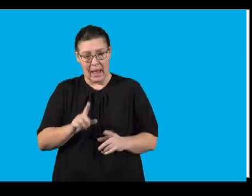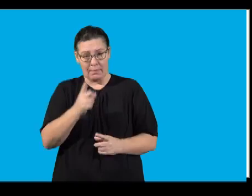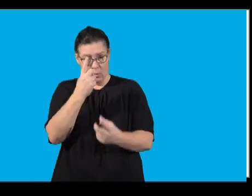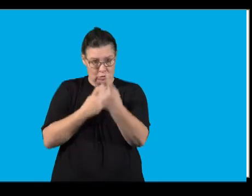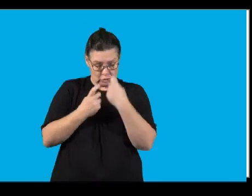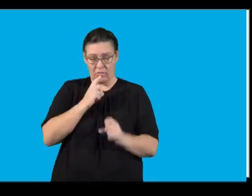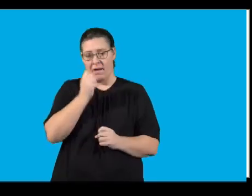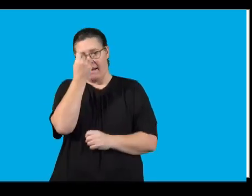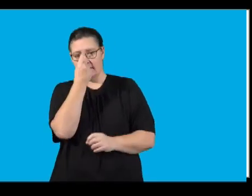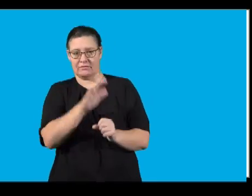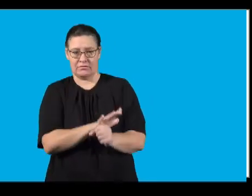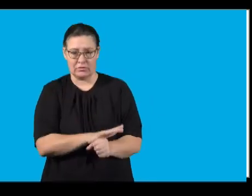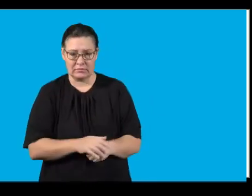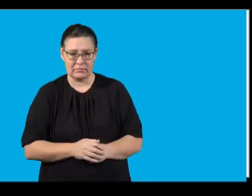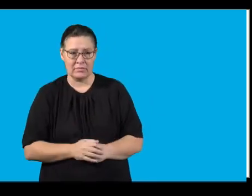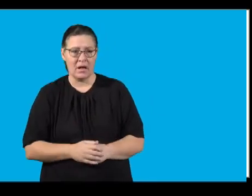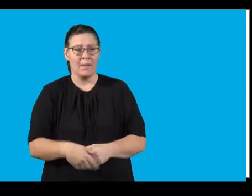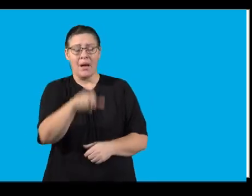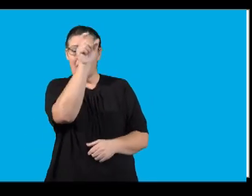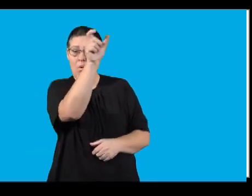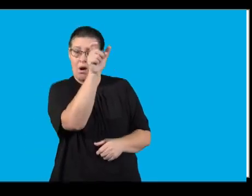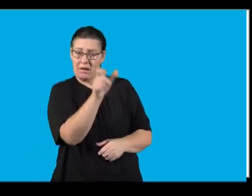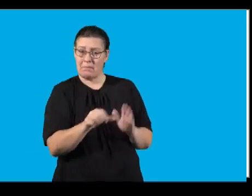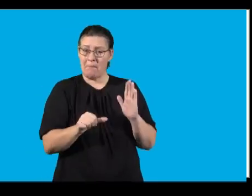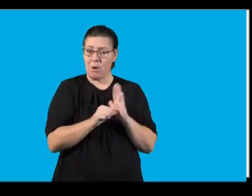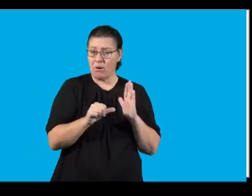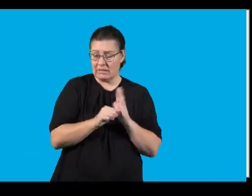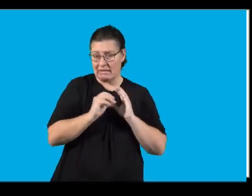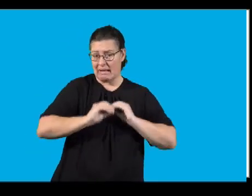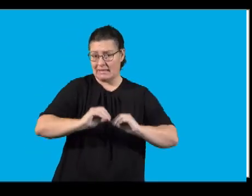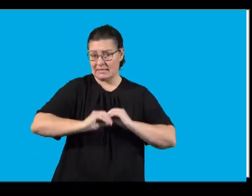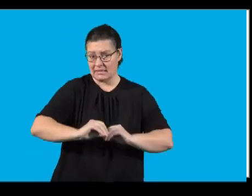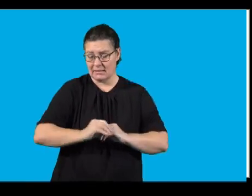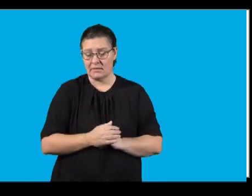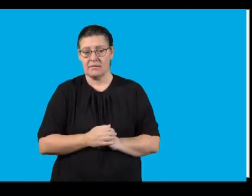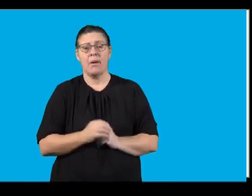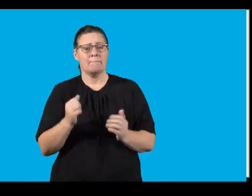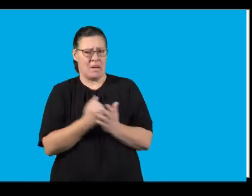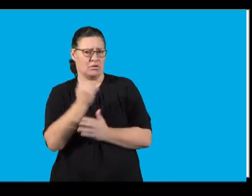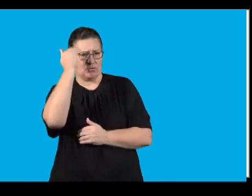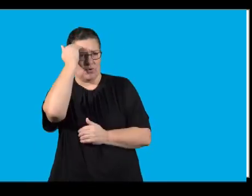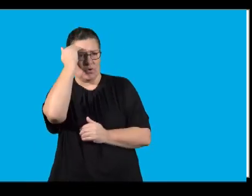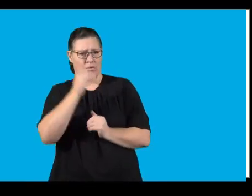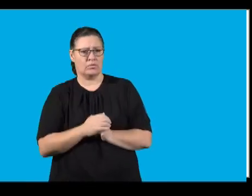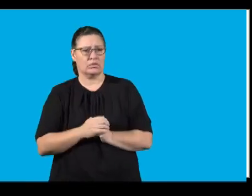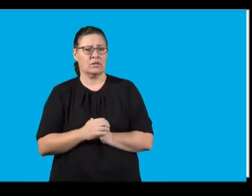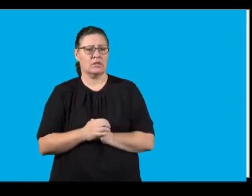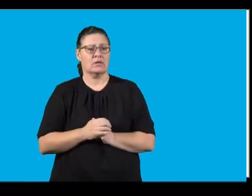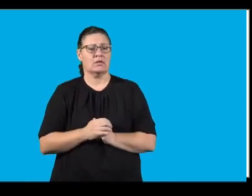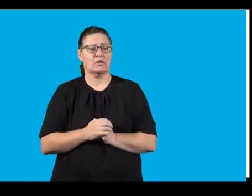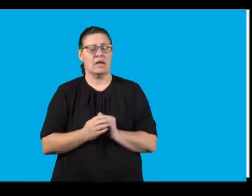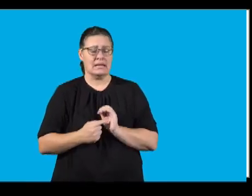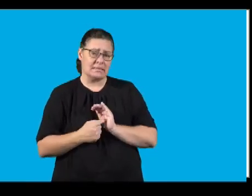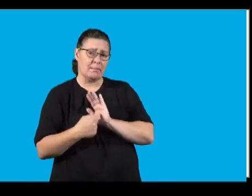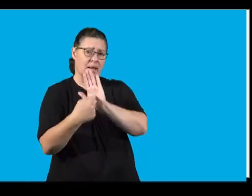all right? Now, some keywords that we are going to use in this lesson that you need to be familiar with is symbolism.